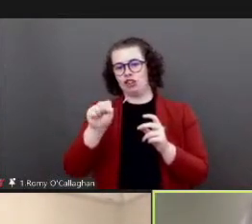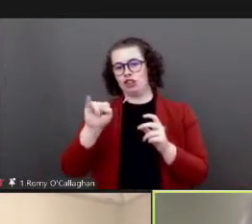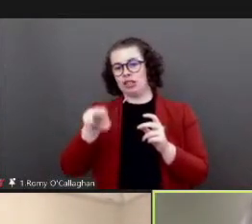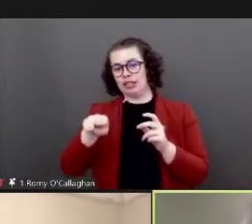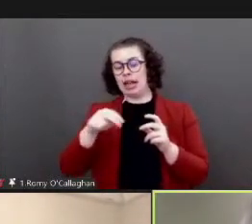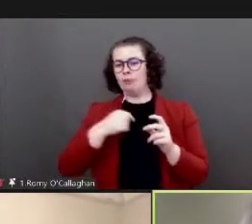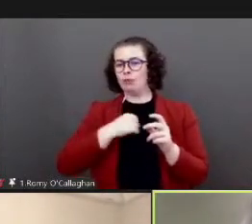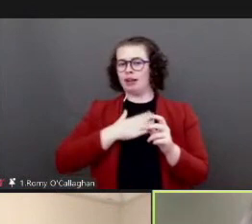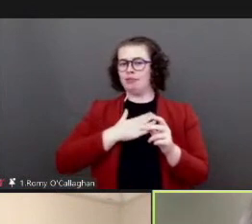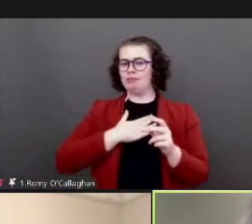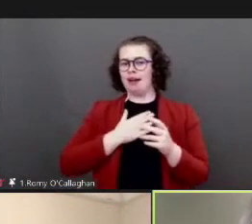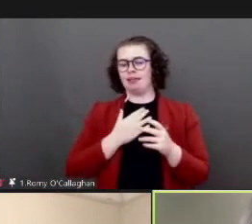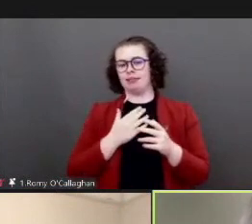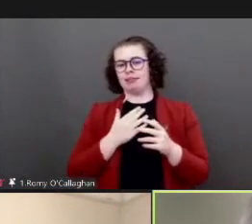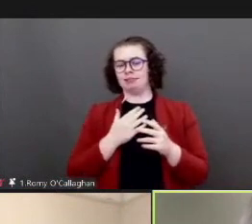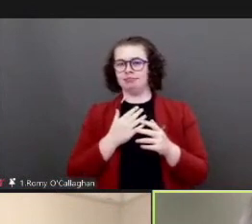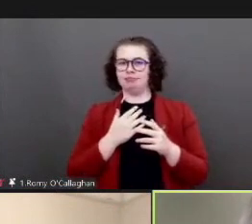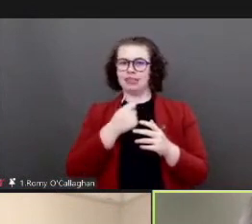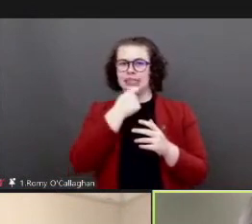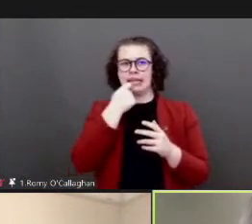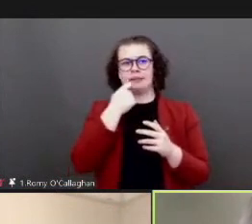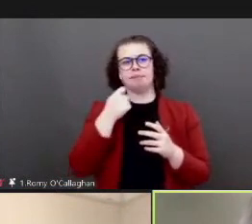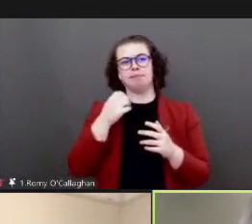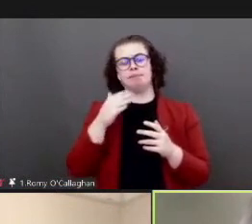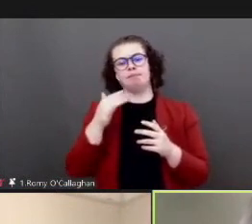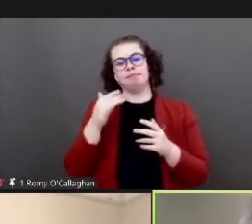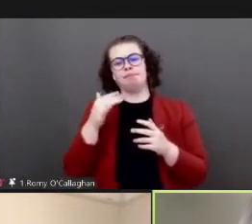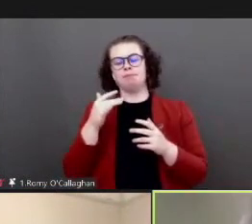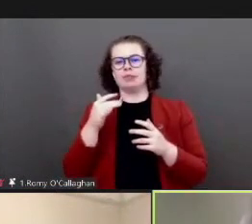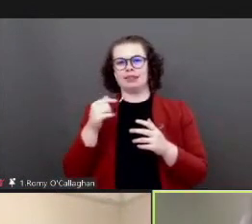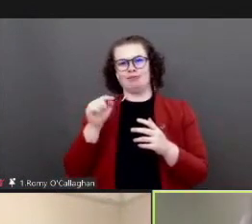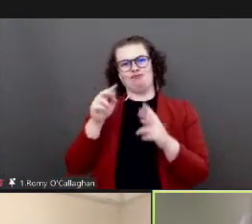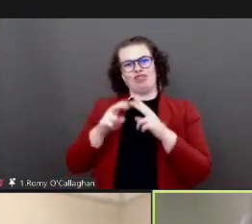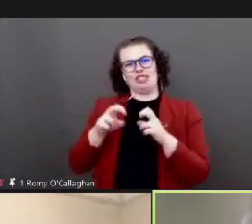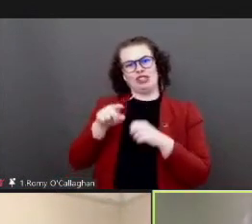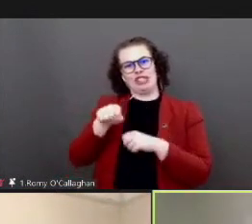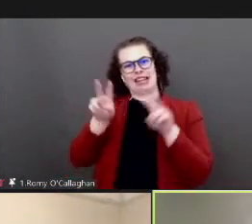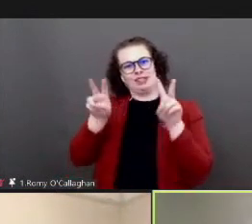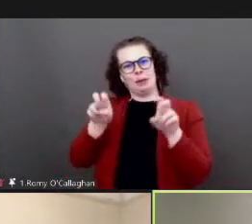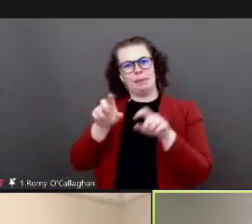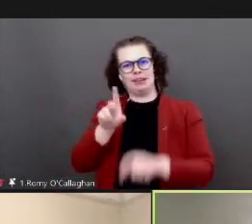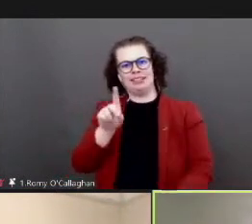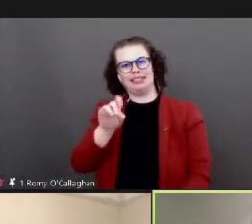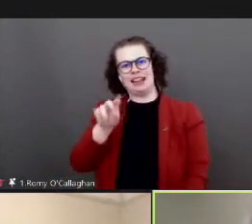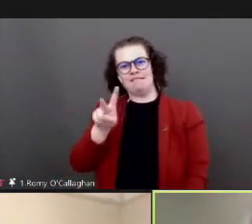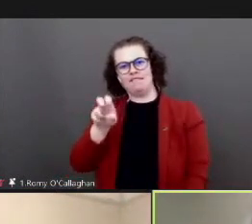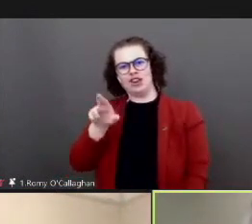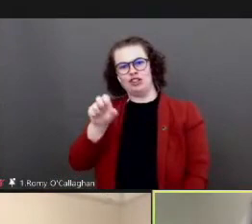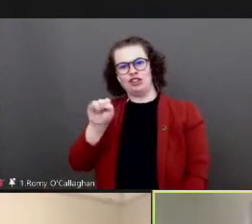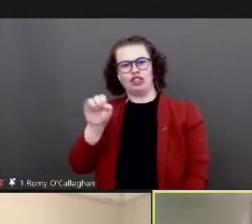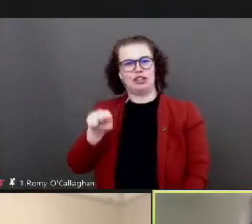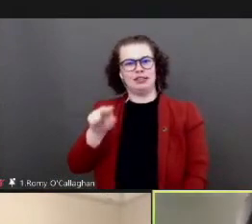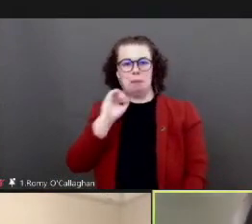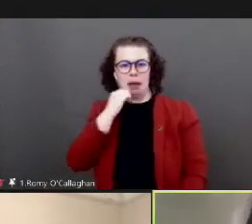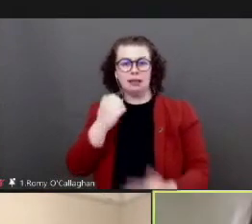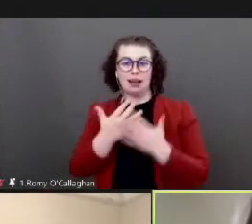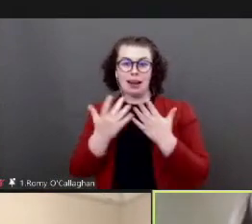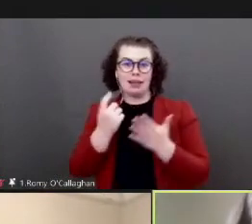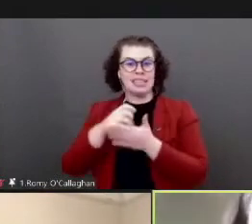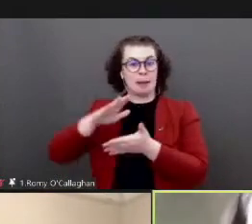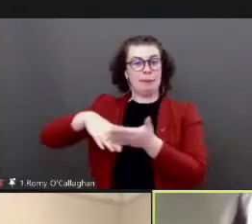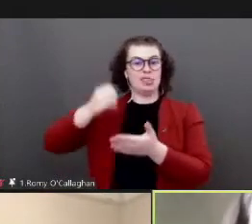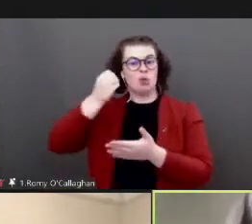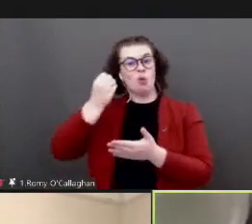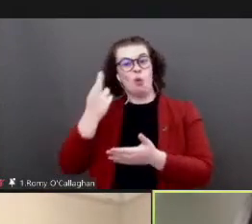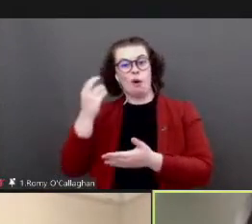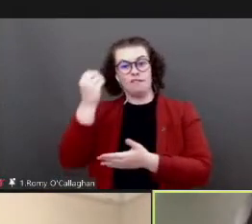I would really like the opportunity to, I suppose, research on that particular area, because again, a lot of it gets missed. And I should also